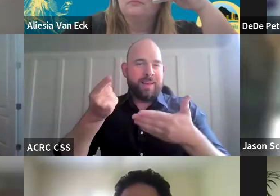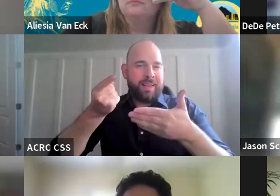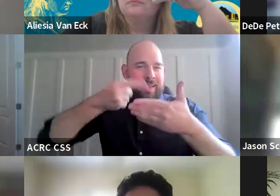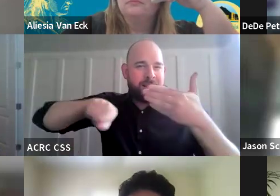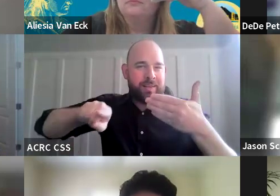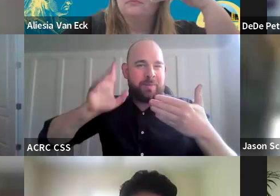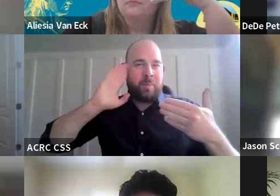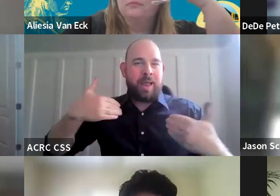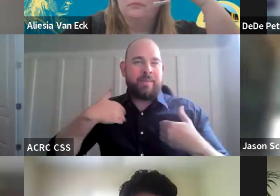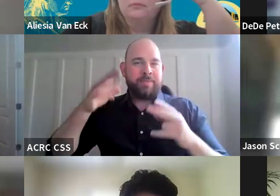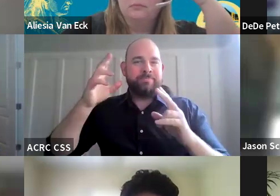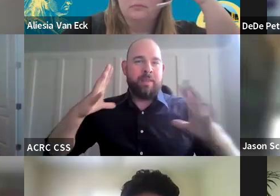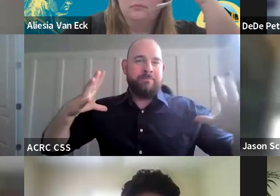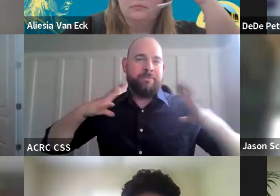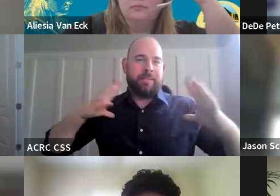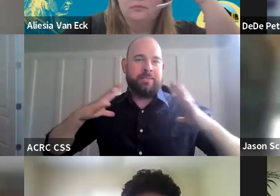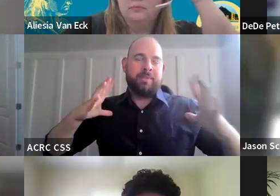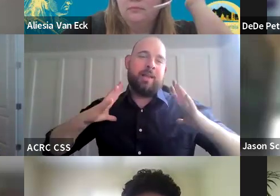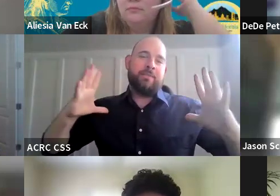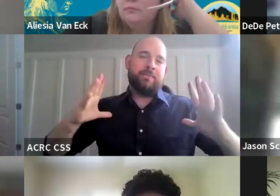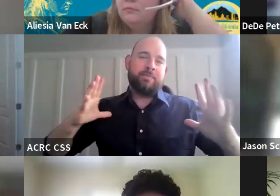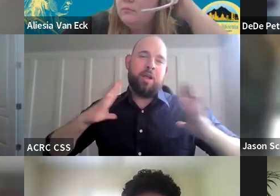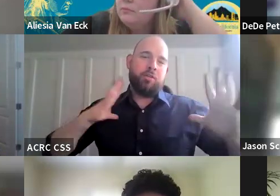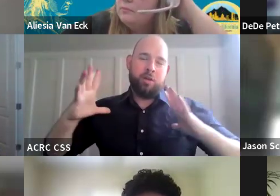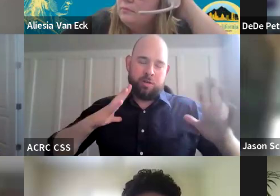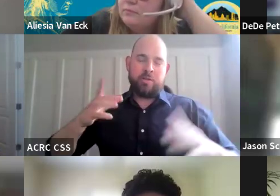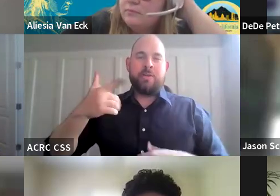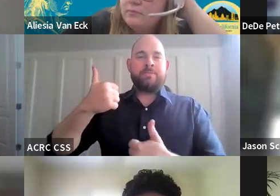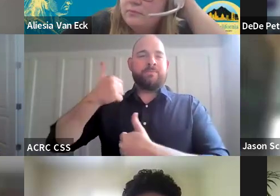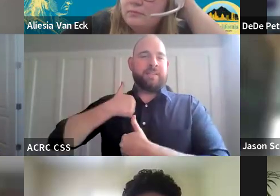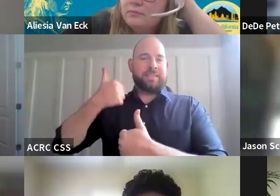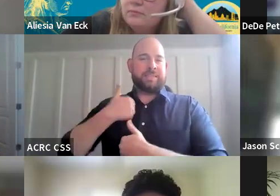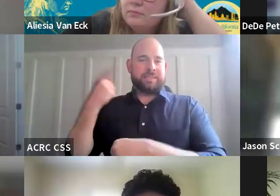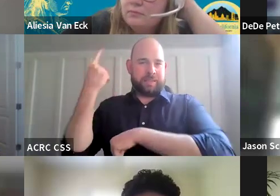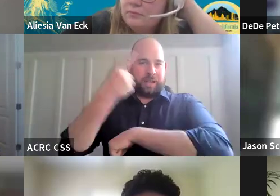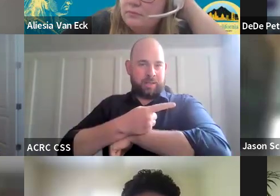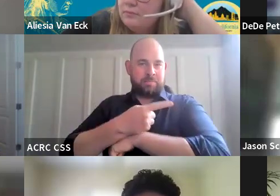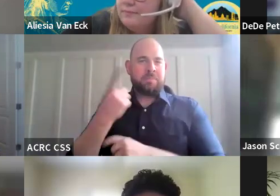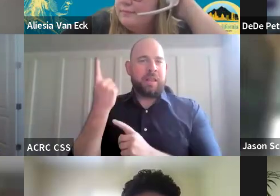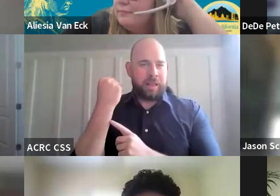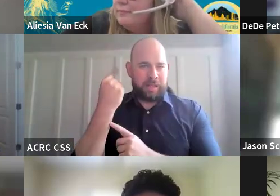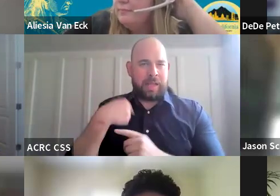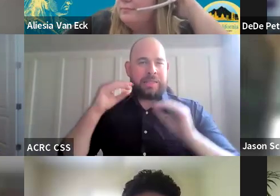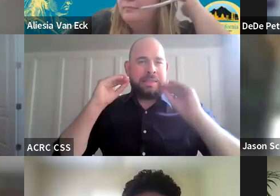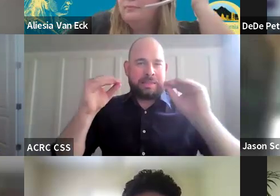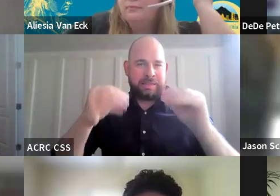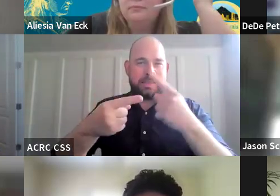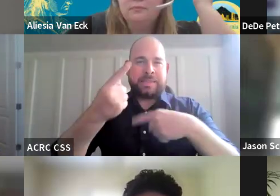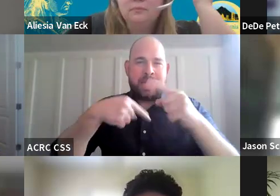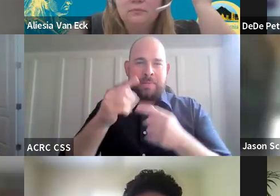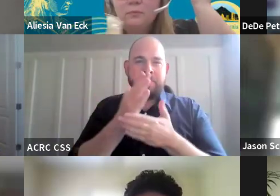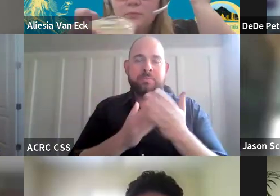All right, our signs of the week. So next week we're going to be having a holiday. It's Veterans